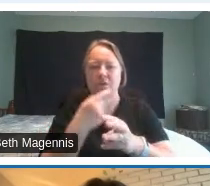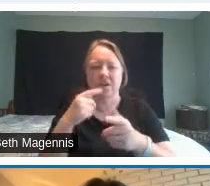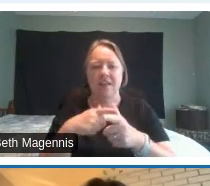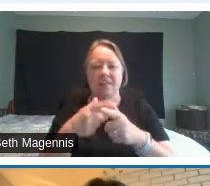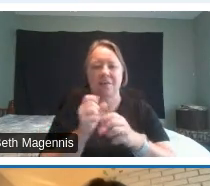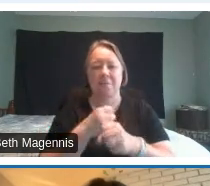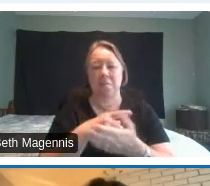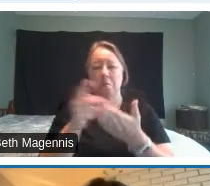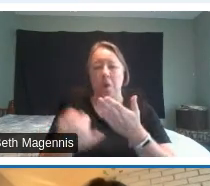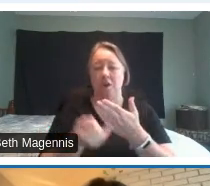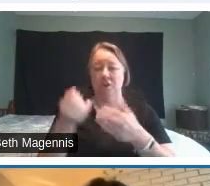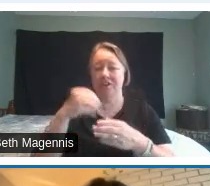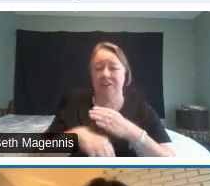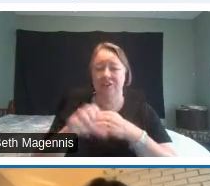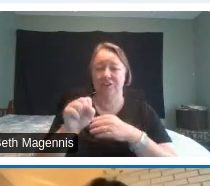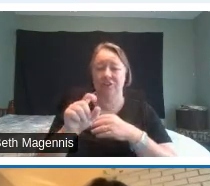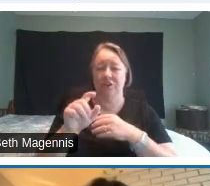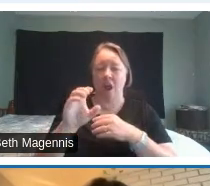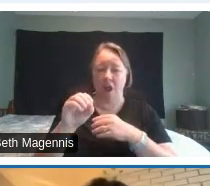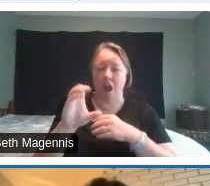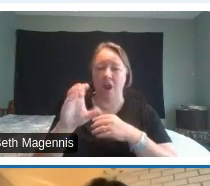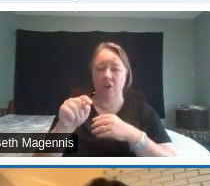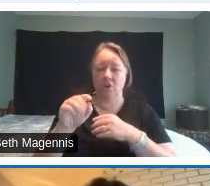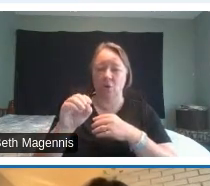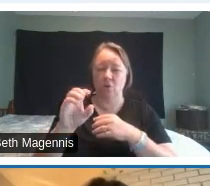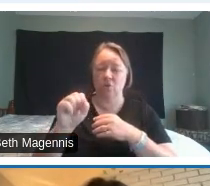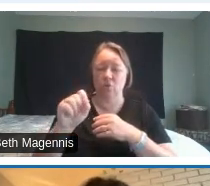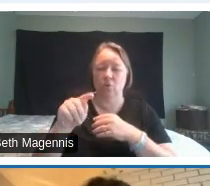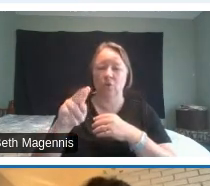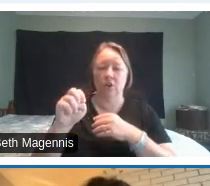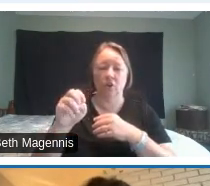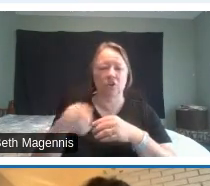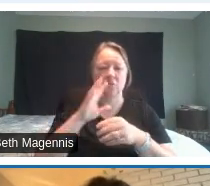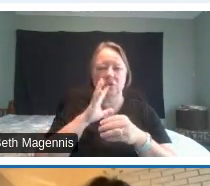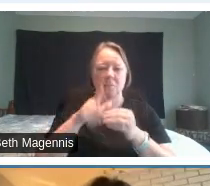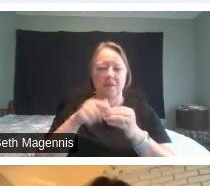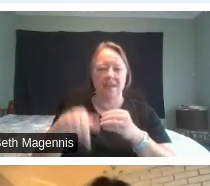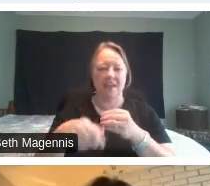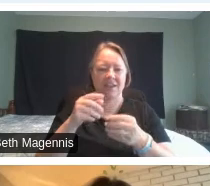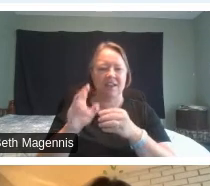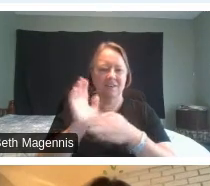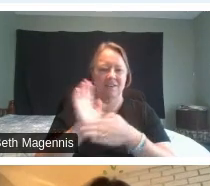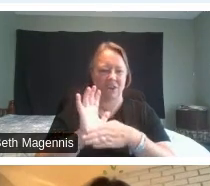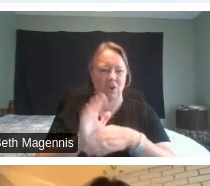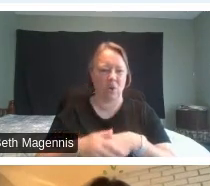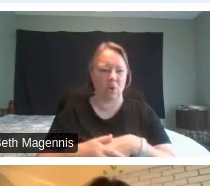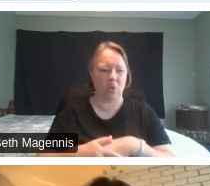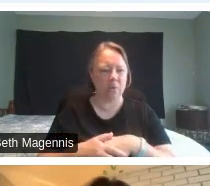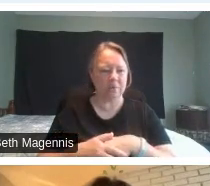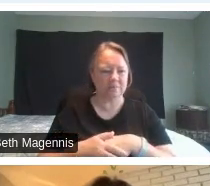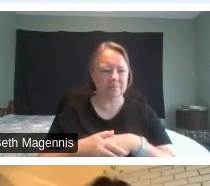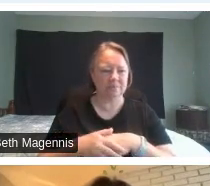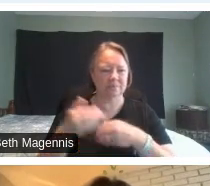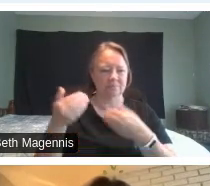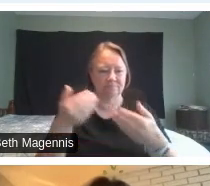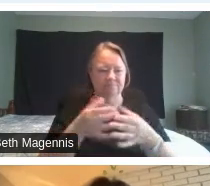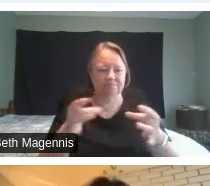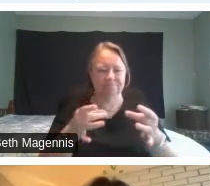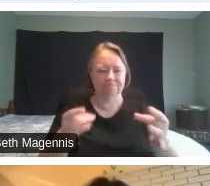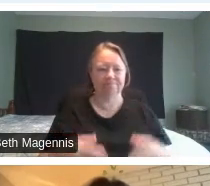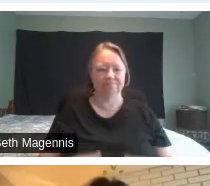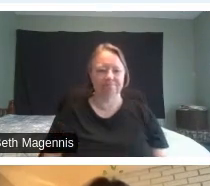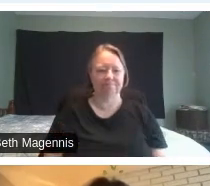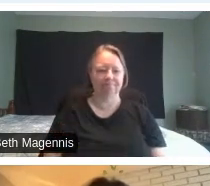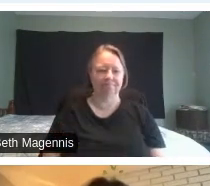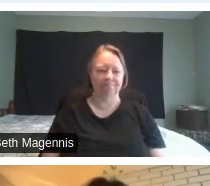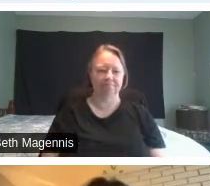about it. So Lorena is talking a bit about it in this video. To a hill, And we asked them to take pictures of